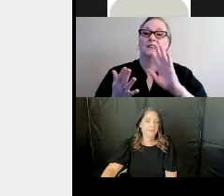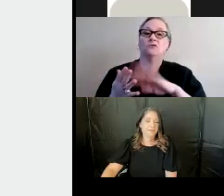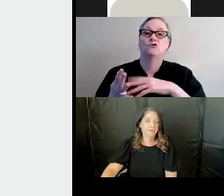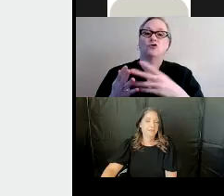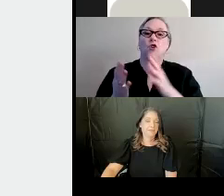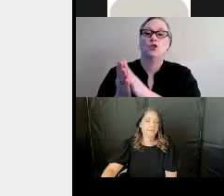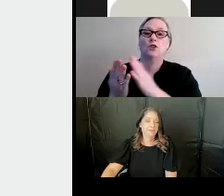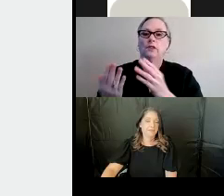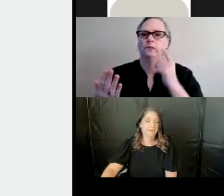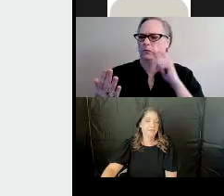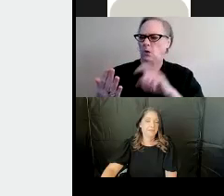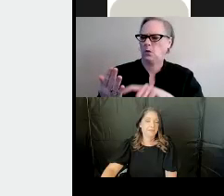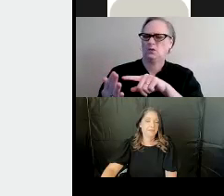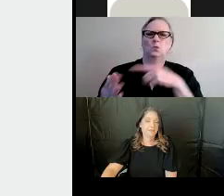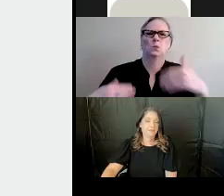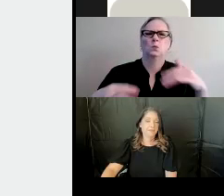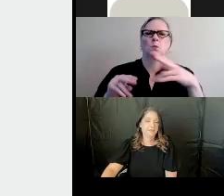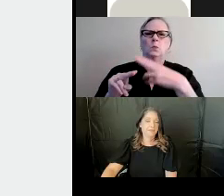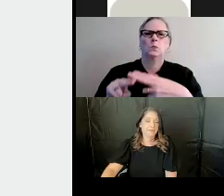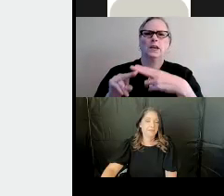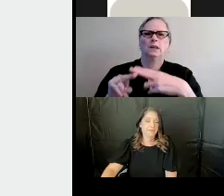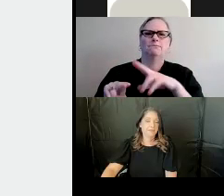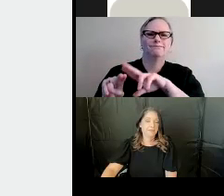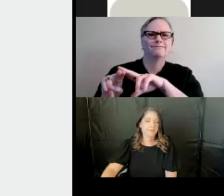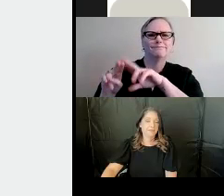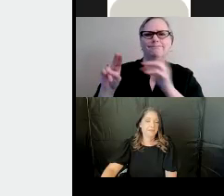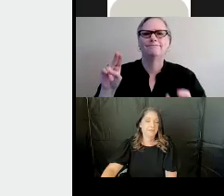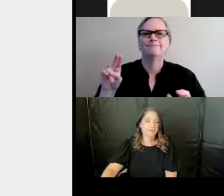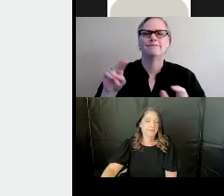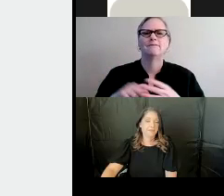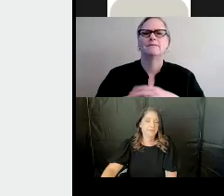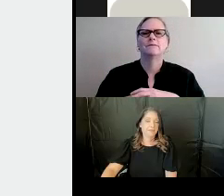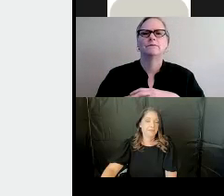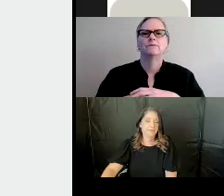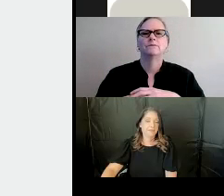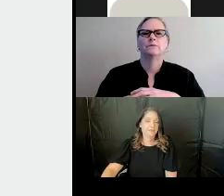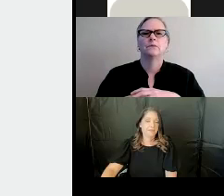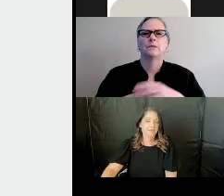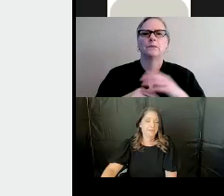a significant amount of weight. What should Bernice do?